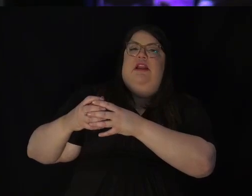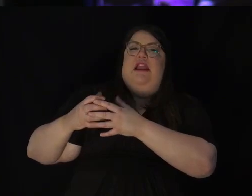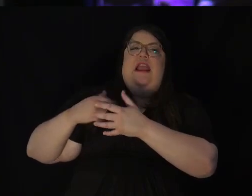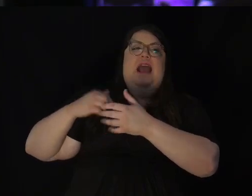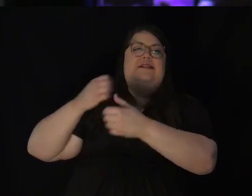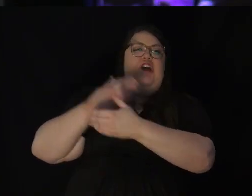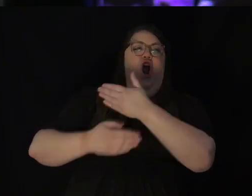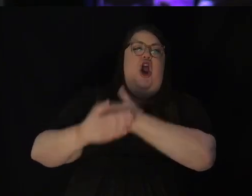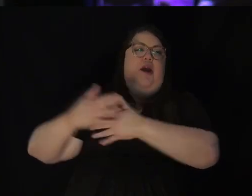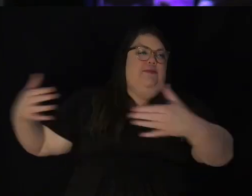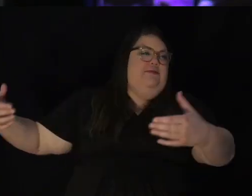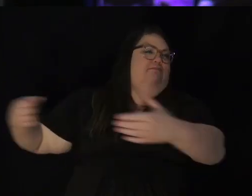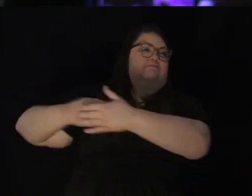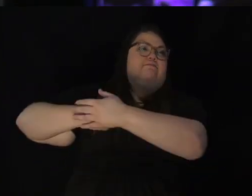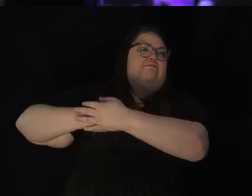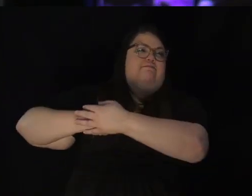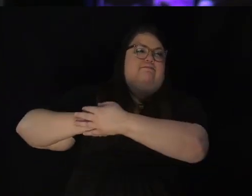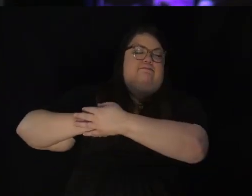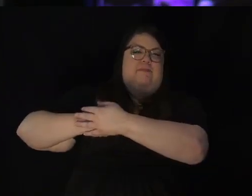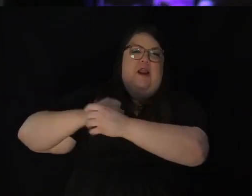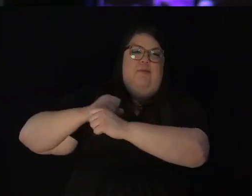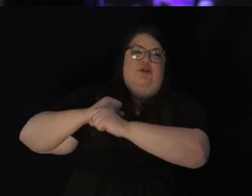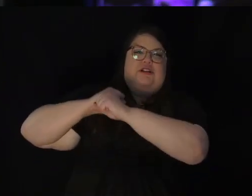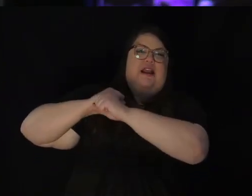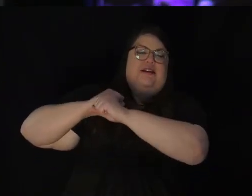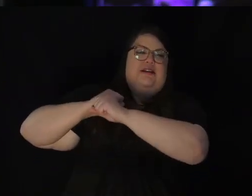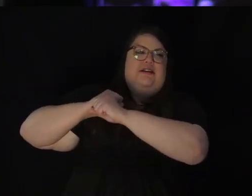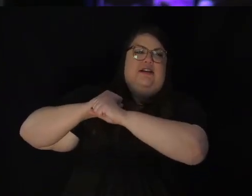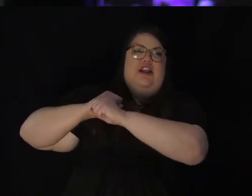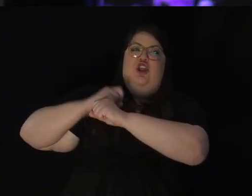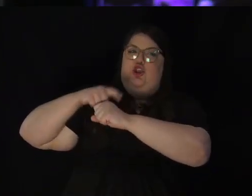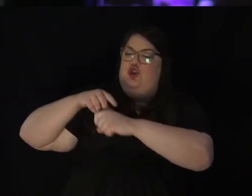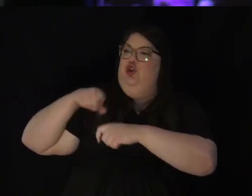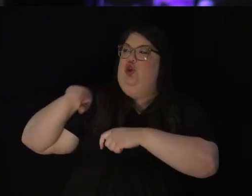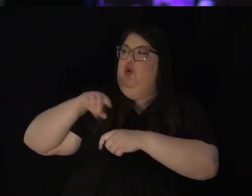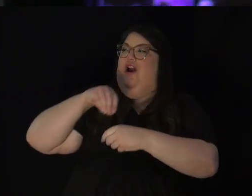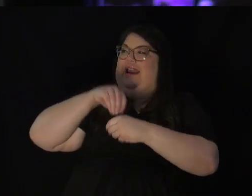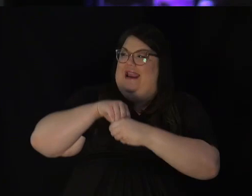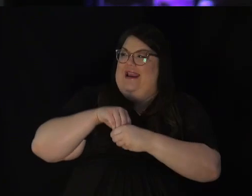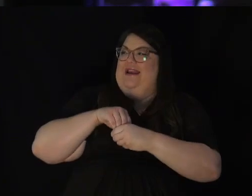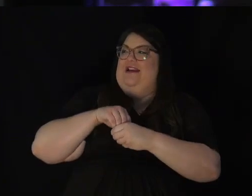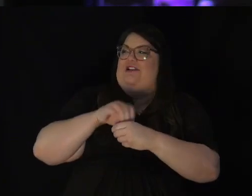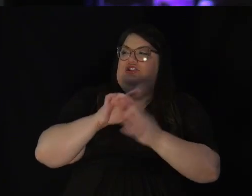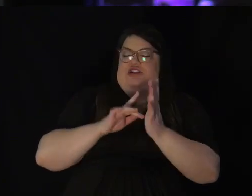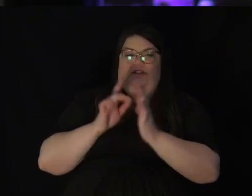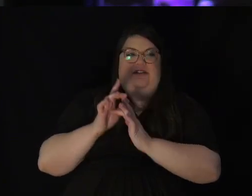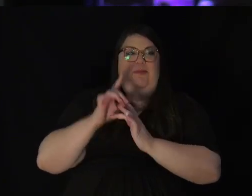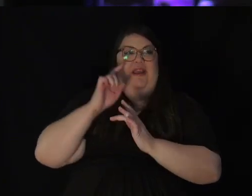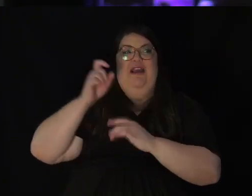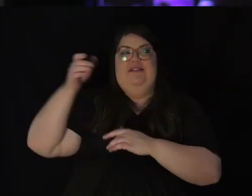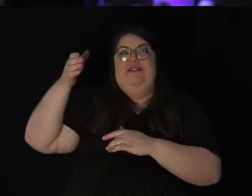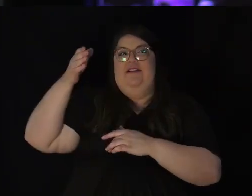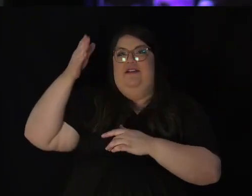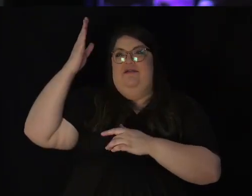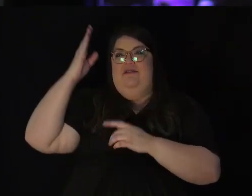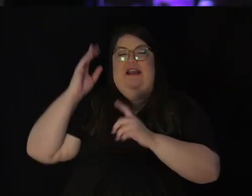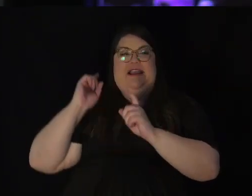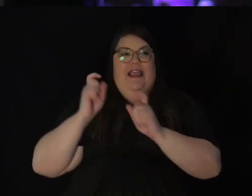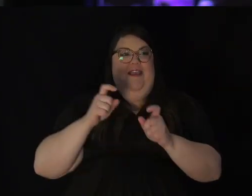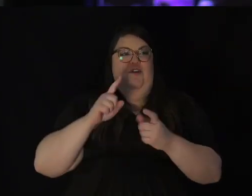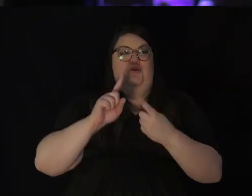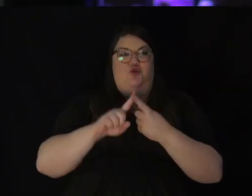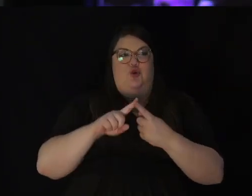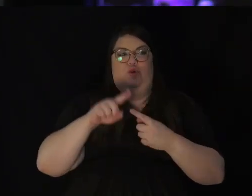his arms completely wrapped around you, and you are in him because the Father gave you to